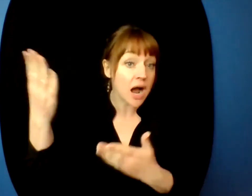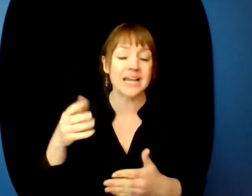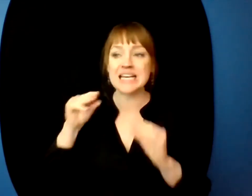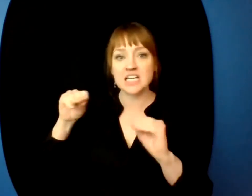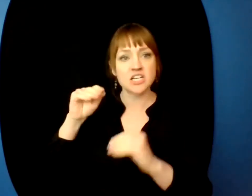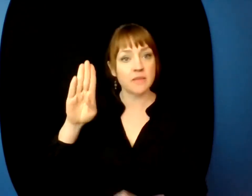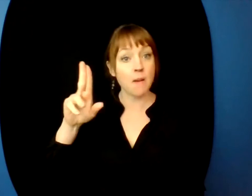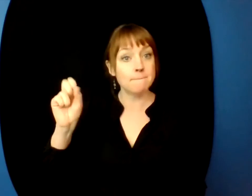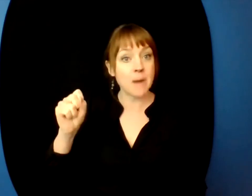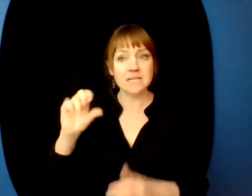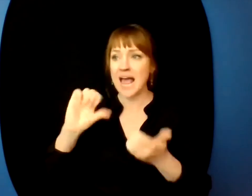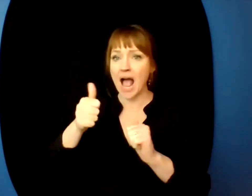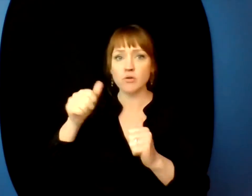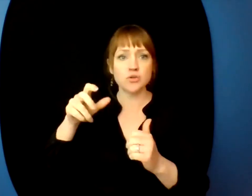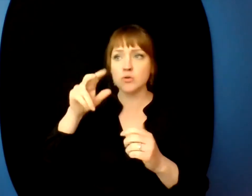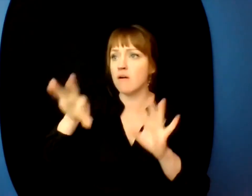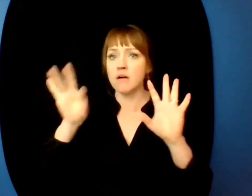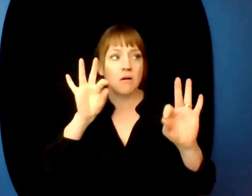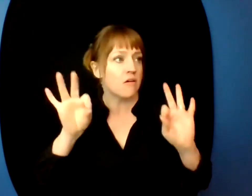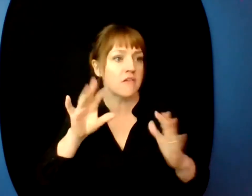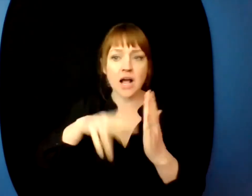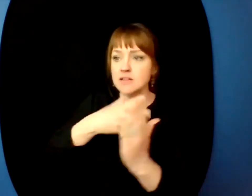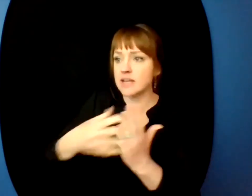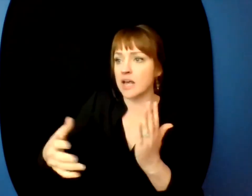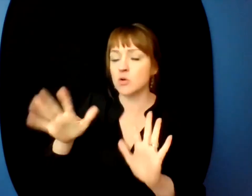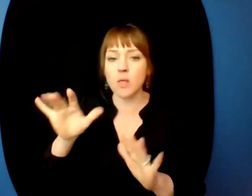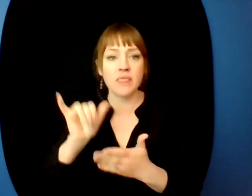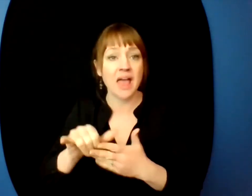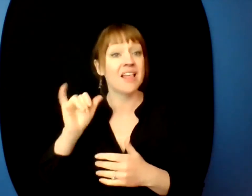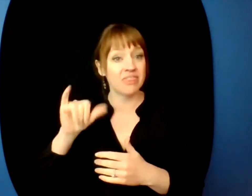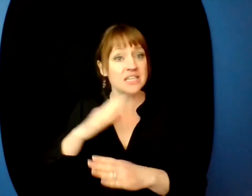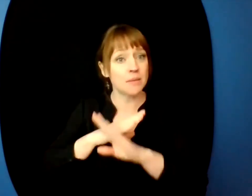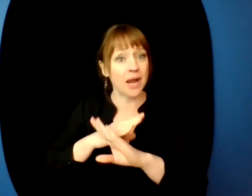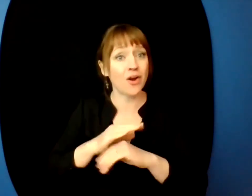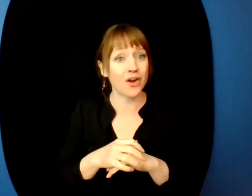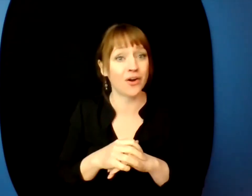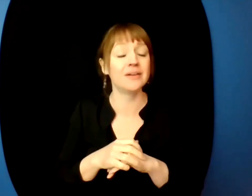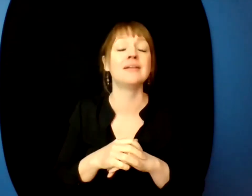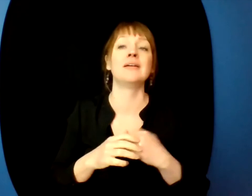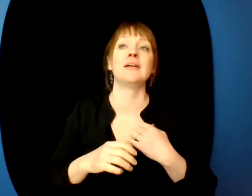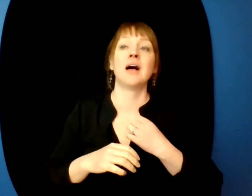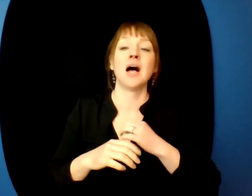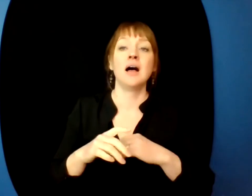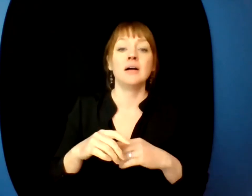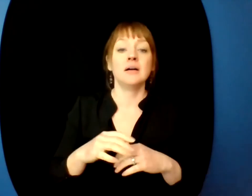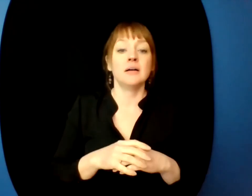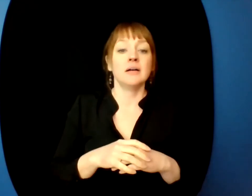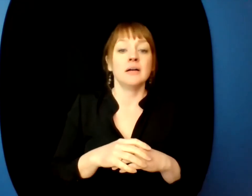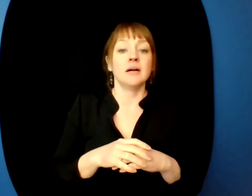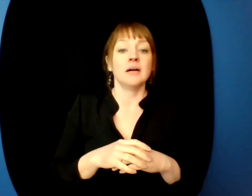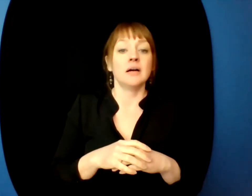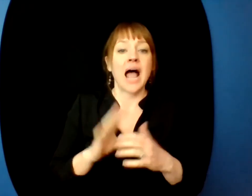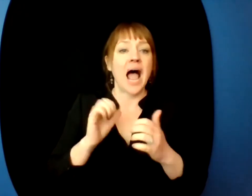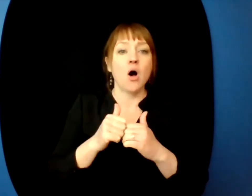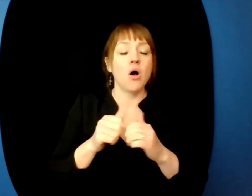system. I think that's a way to overcome that barrier. I'm going a step further with this question, and then